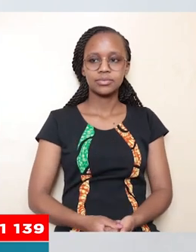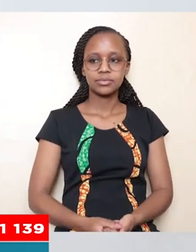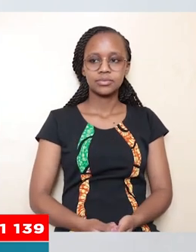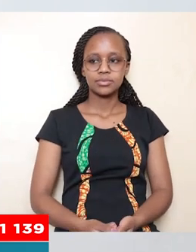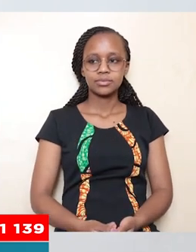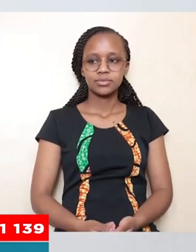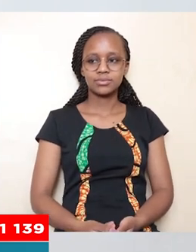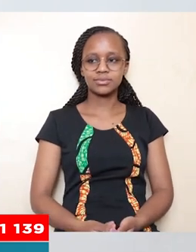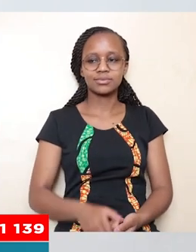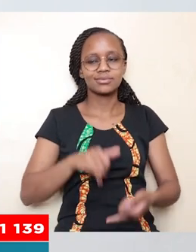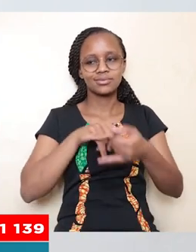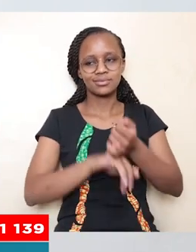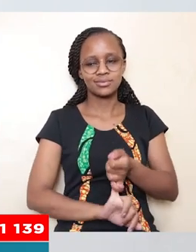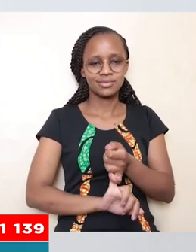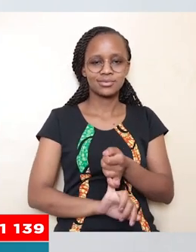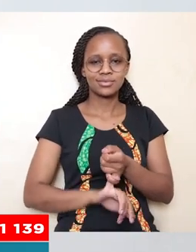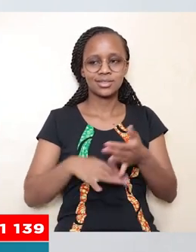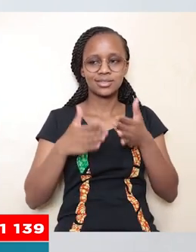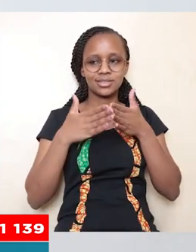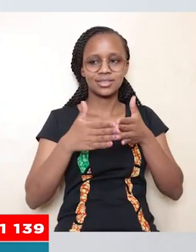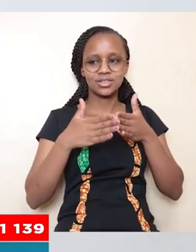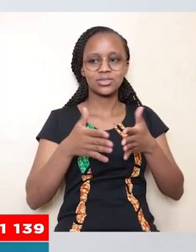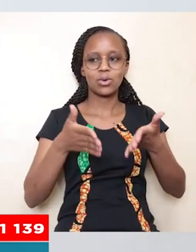He protects the wife sexually.